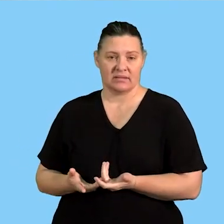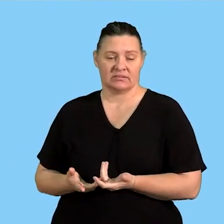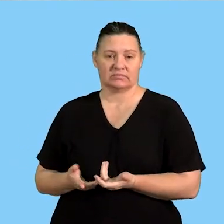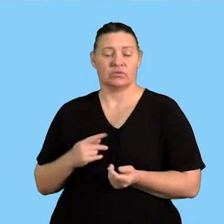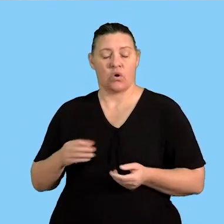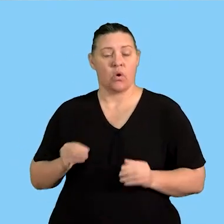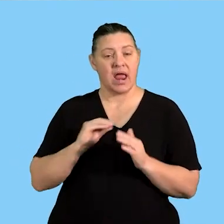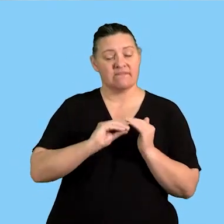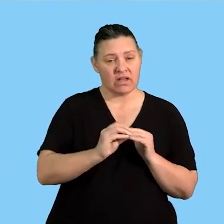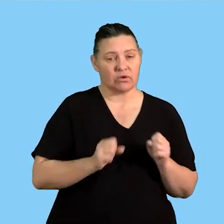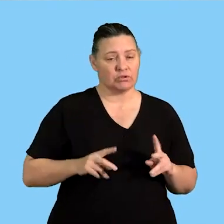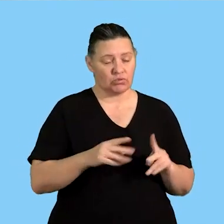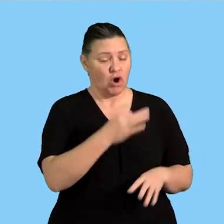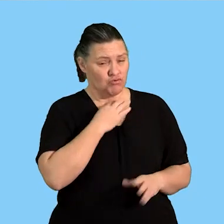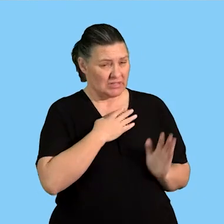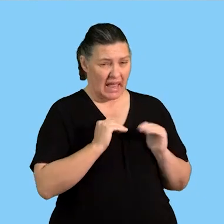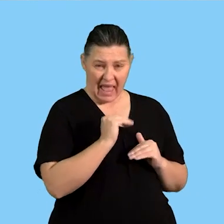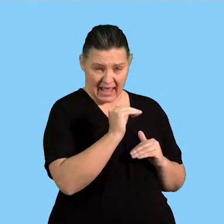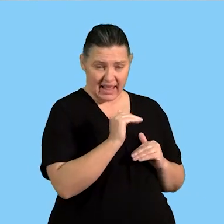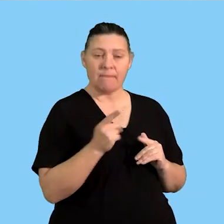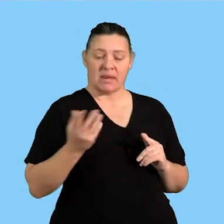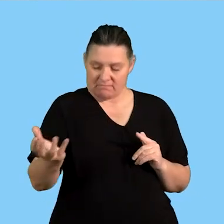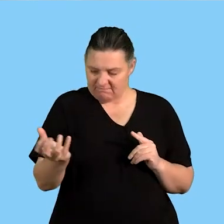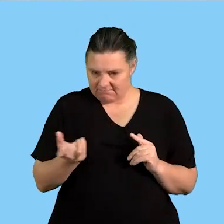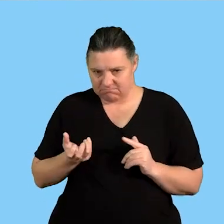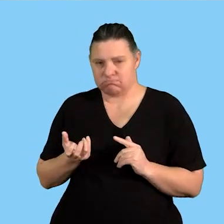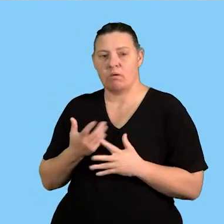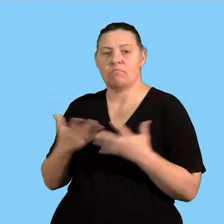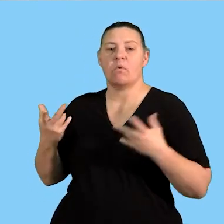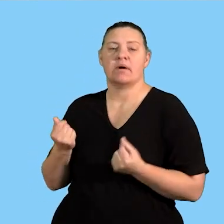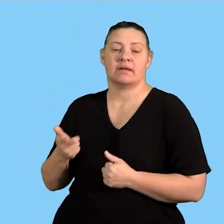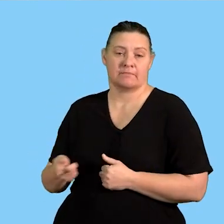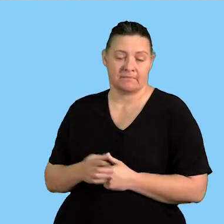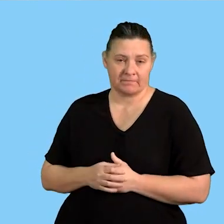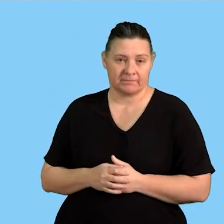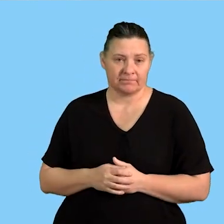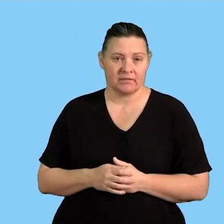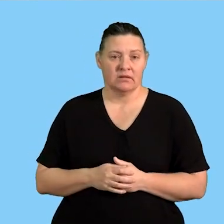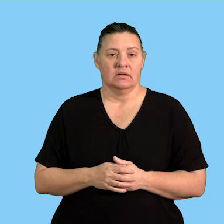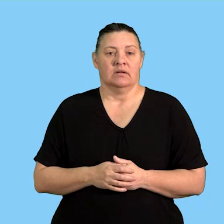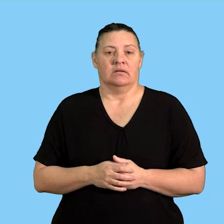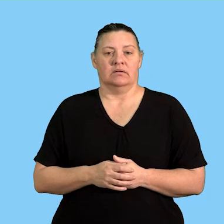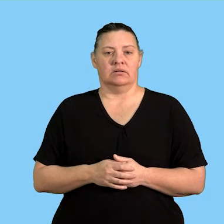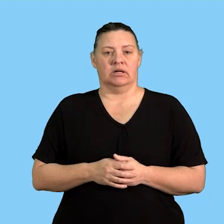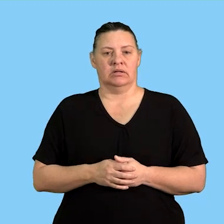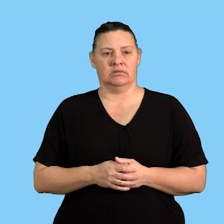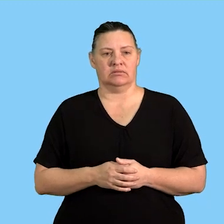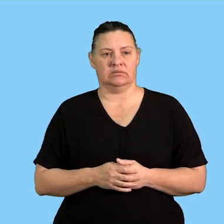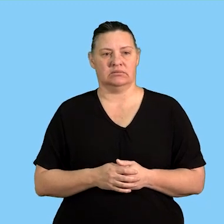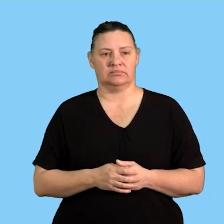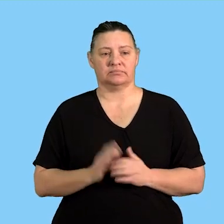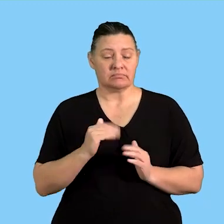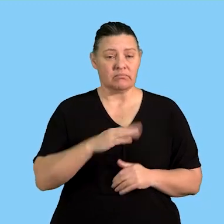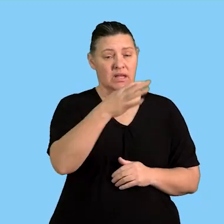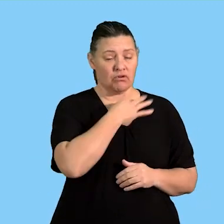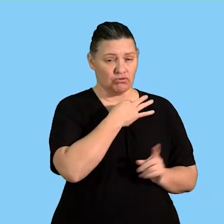investment opportunities with higher risk will get you more return. Then, higher risk